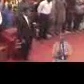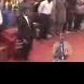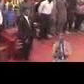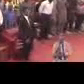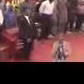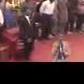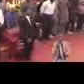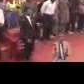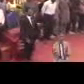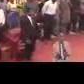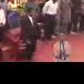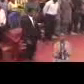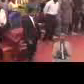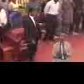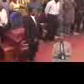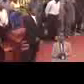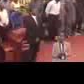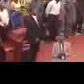transformation.